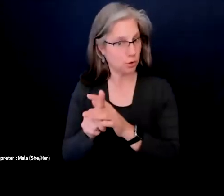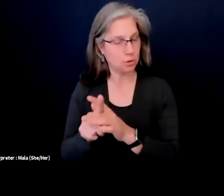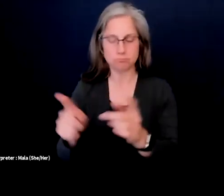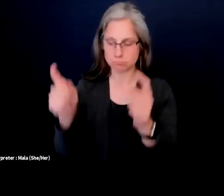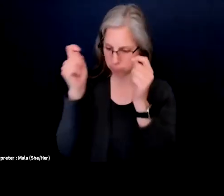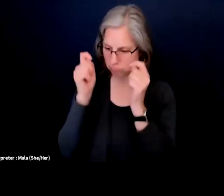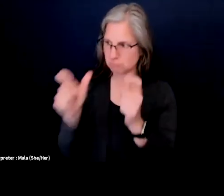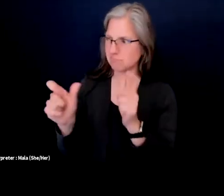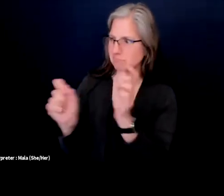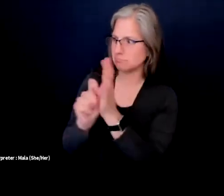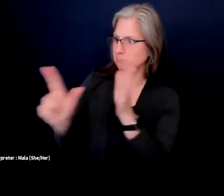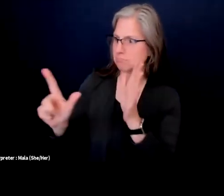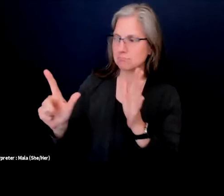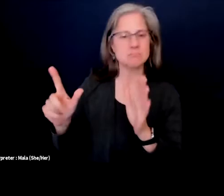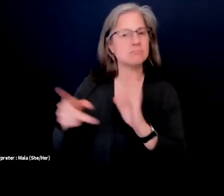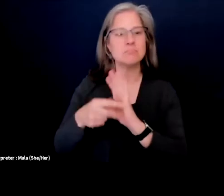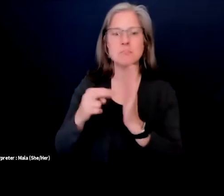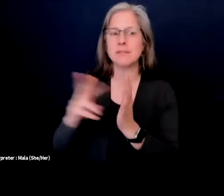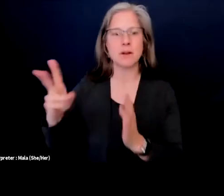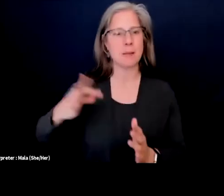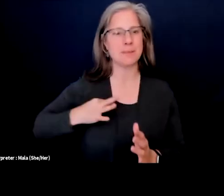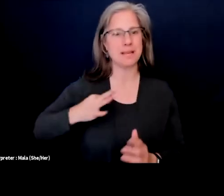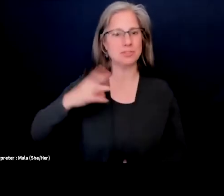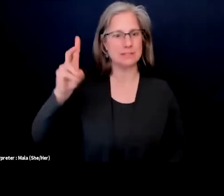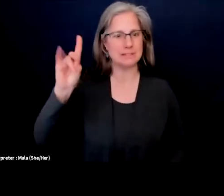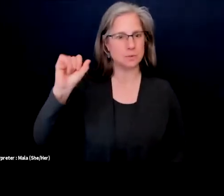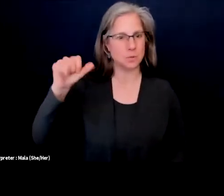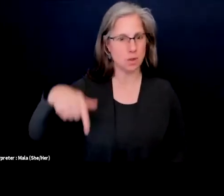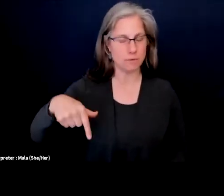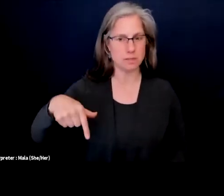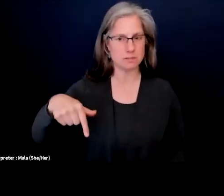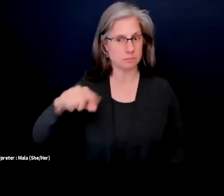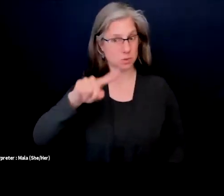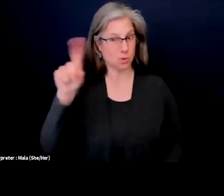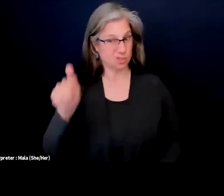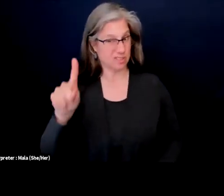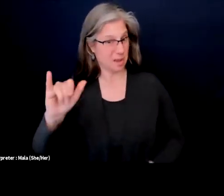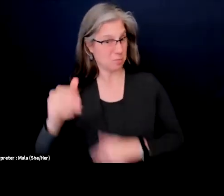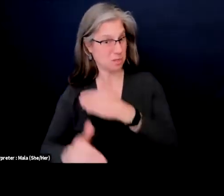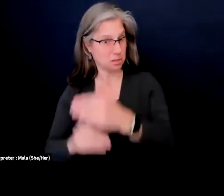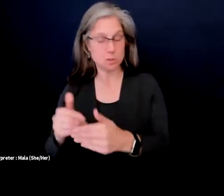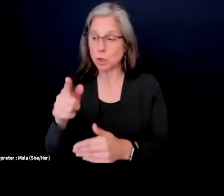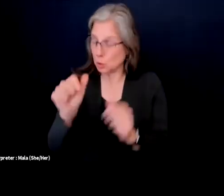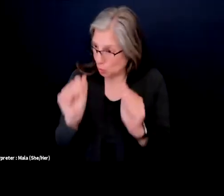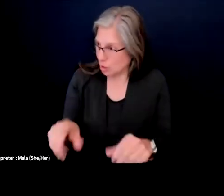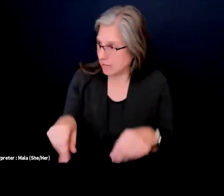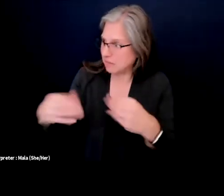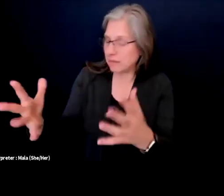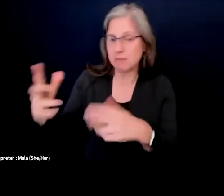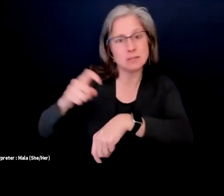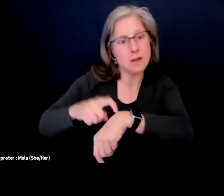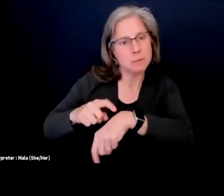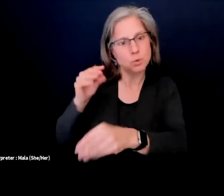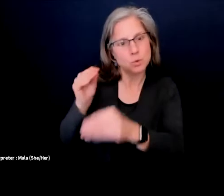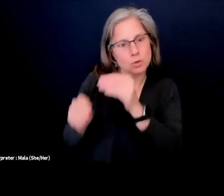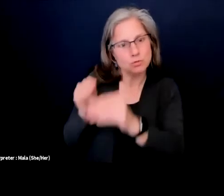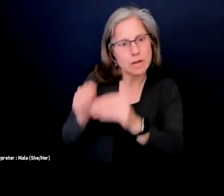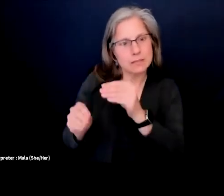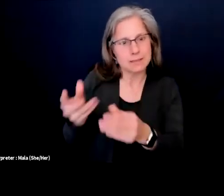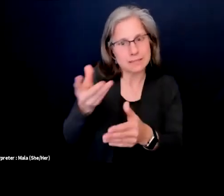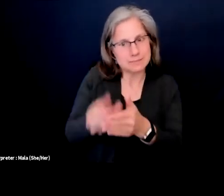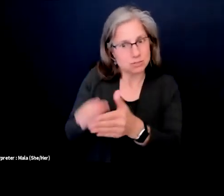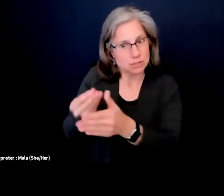automatically disqualifying their application. Questionable process. You could have given them some time to correct the